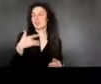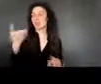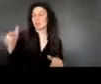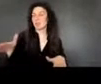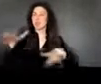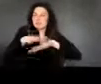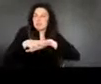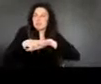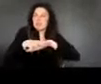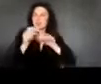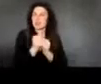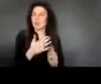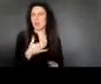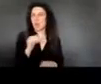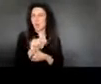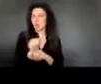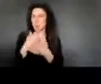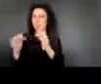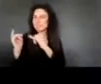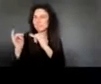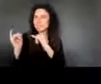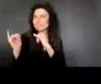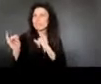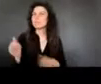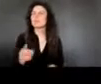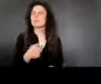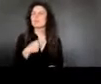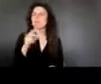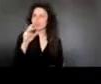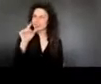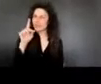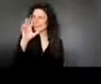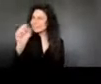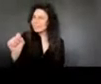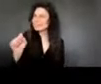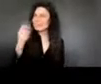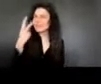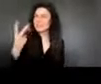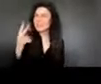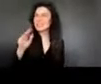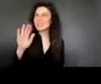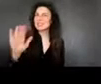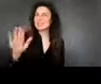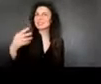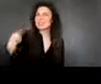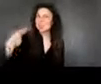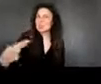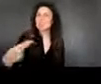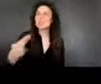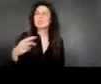really enjoyed seeing the history of that and the deep dive into kind of the different reasonings for the